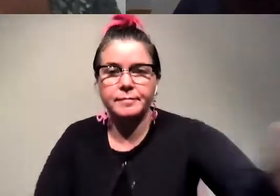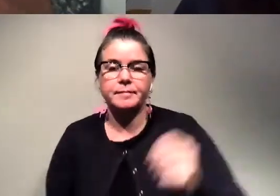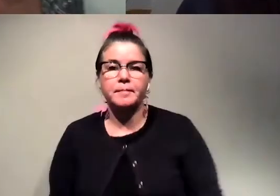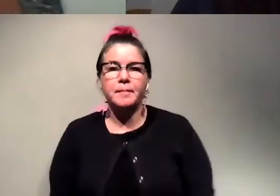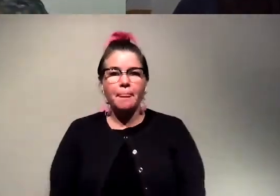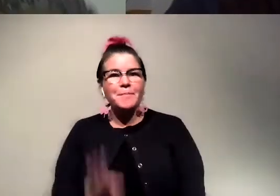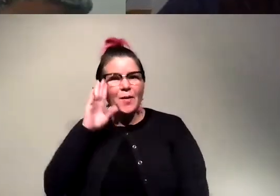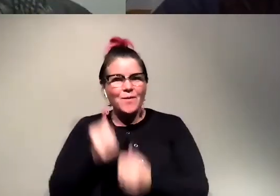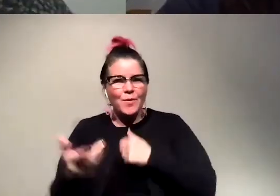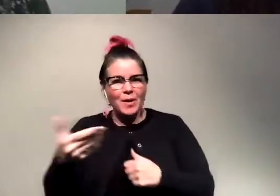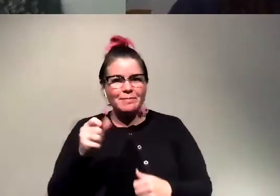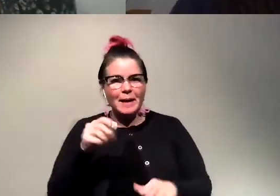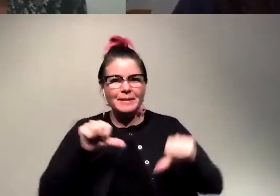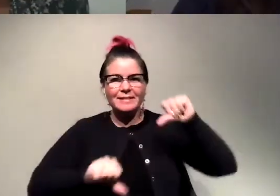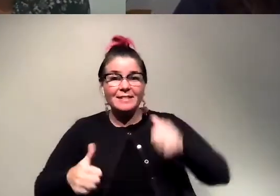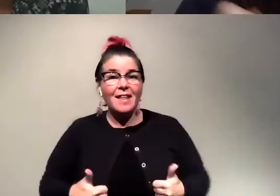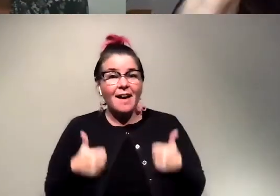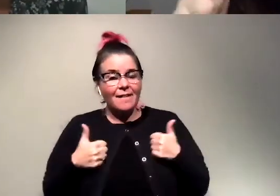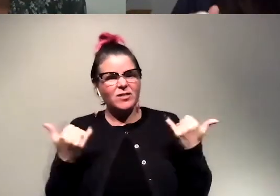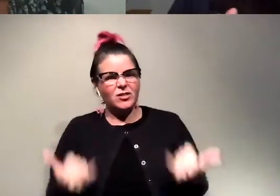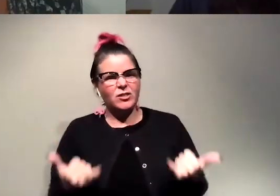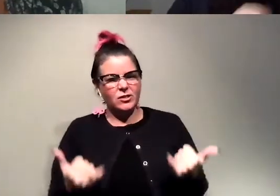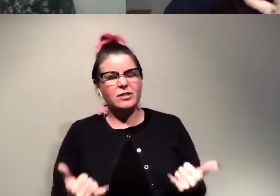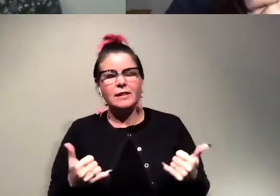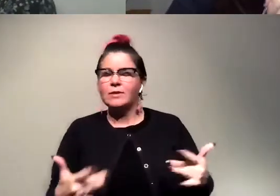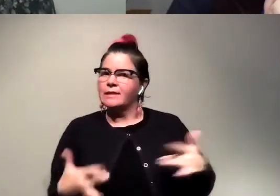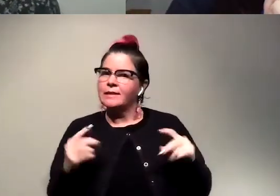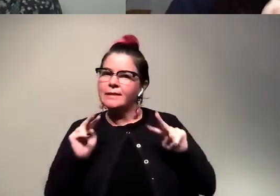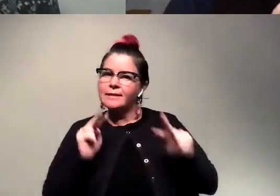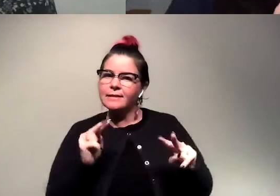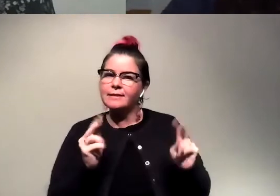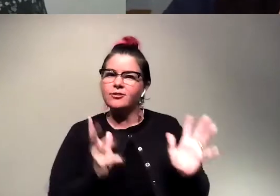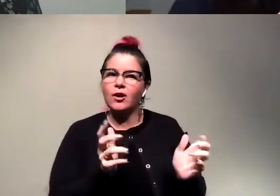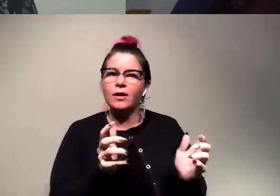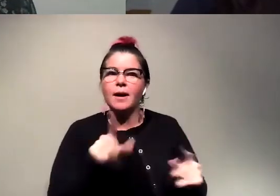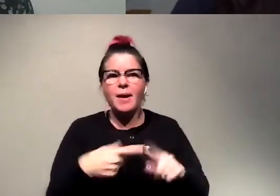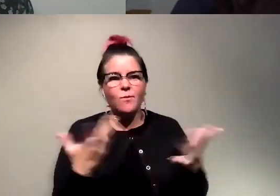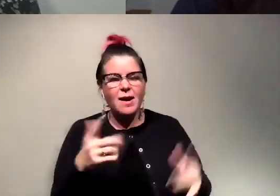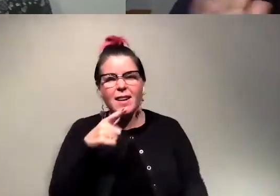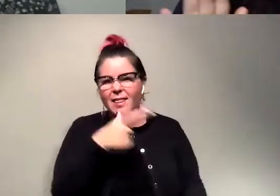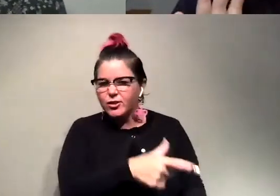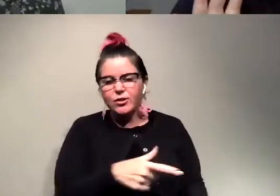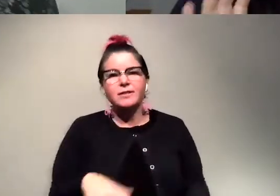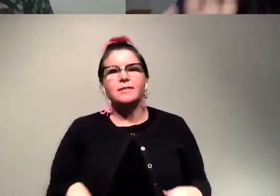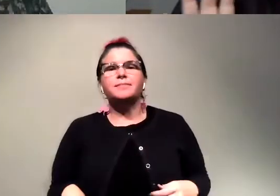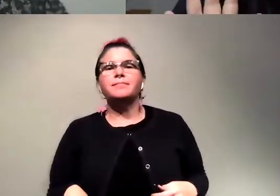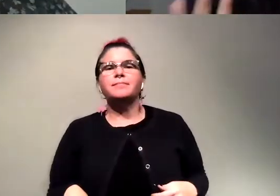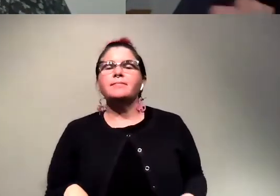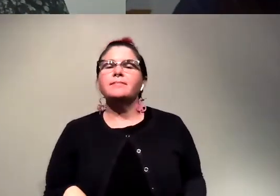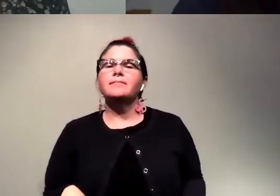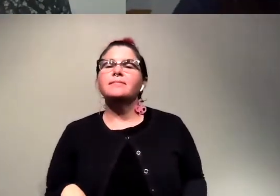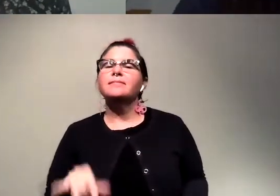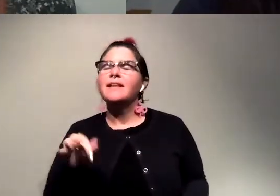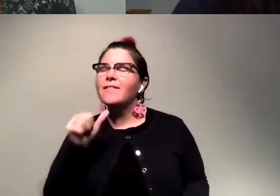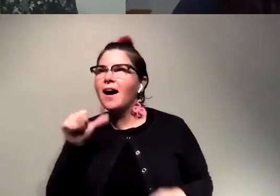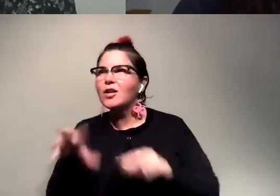Hello everyone, welcome to Skype a Scientist Live. Today we are super excited to be talking all about lizards, and if it weren't for the squid, I think